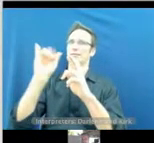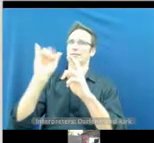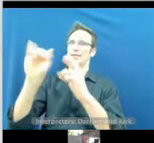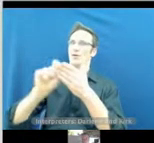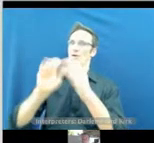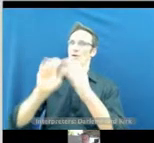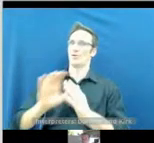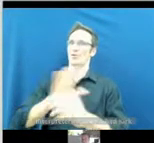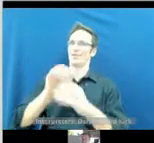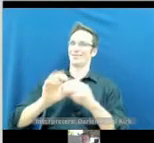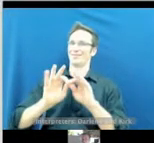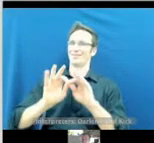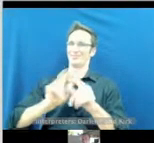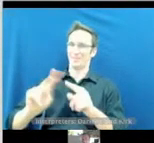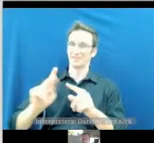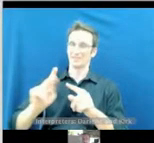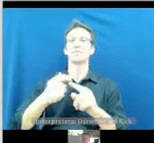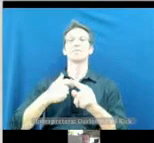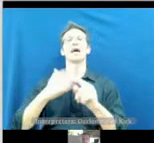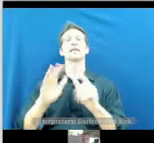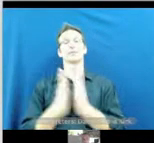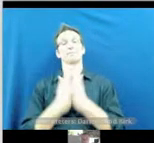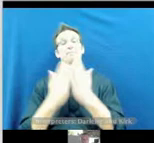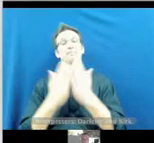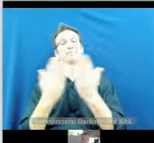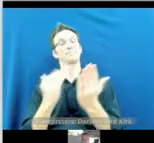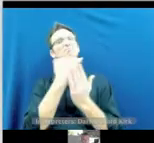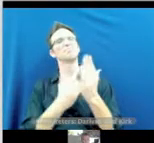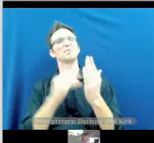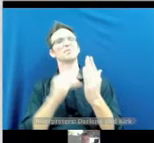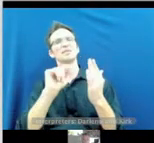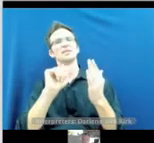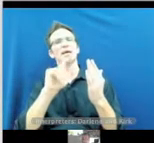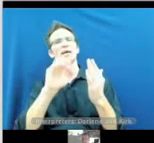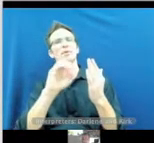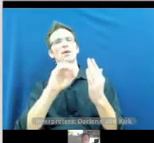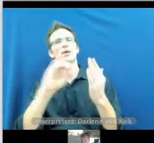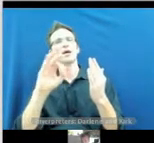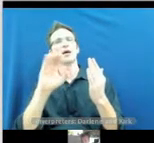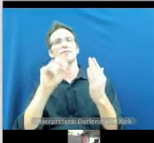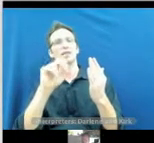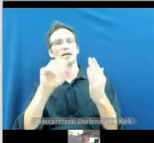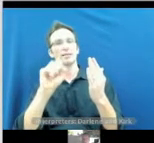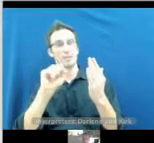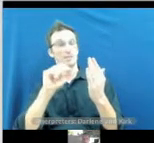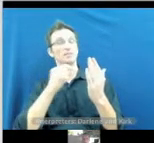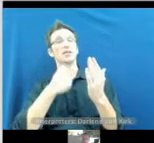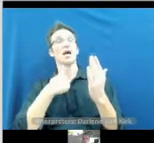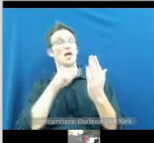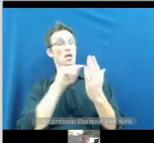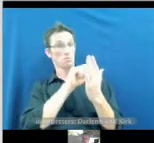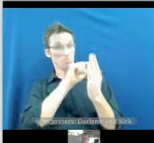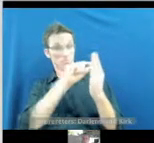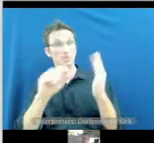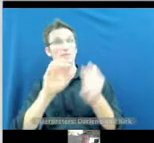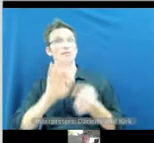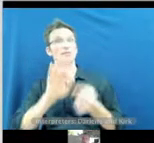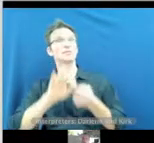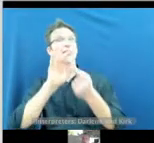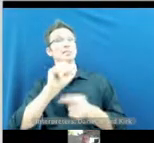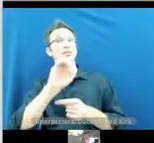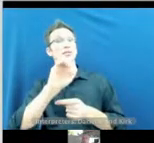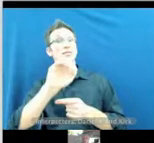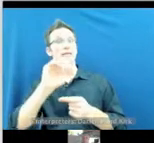I opened up the table of contents and looked down under specialized settings, and deaf-blind interpreting was there listed. So